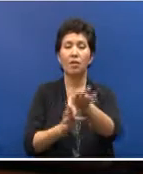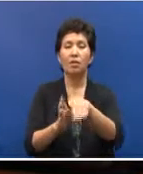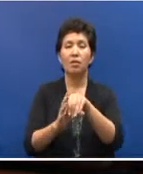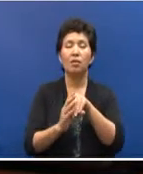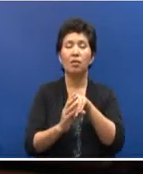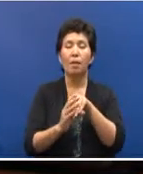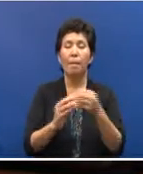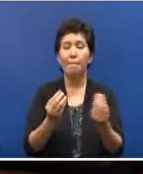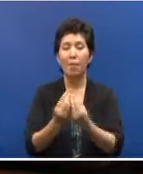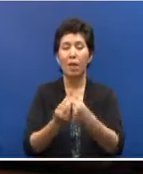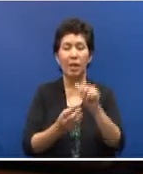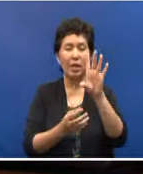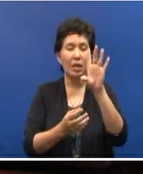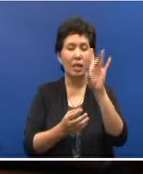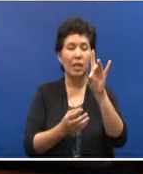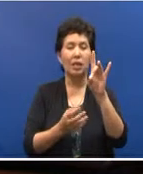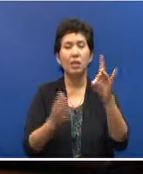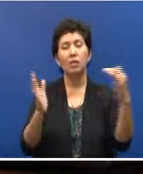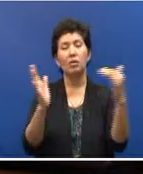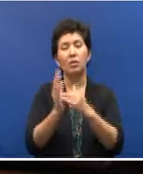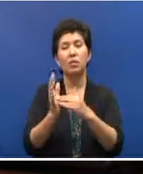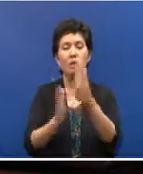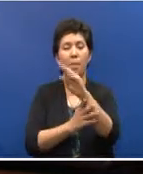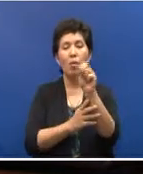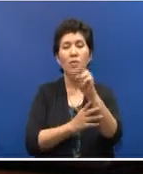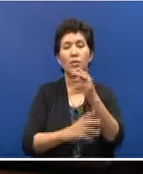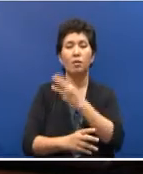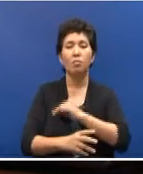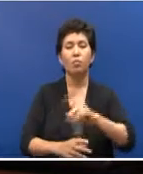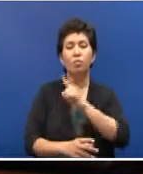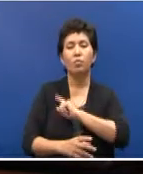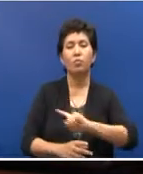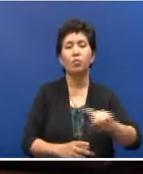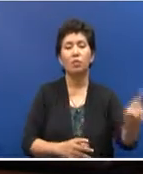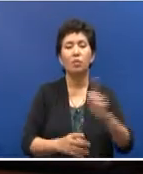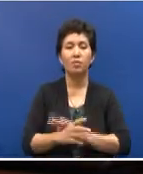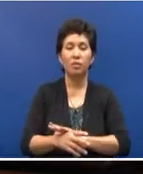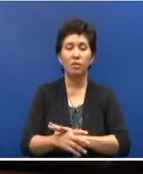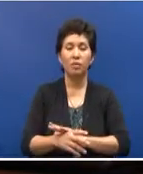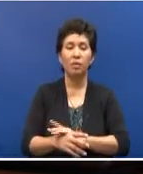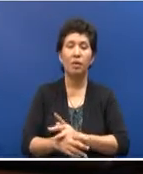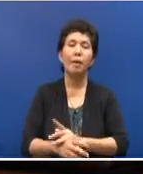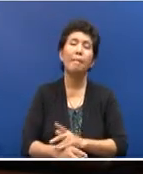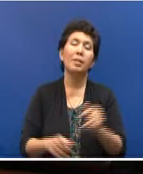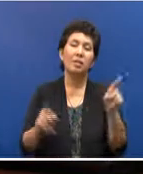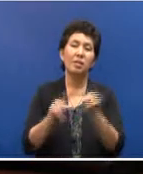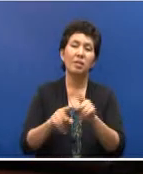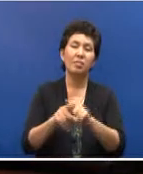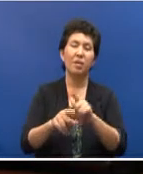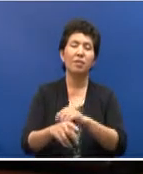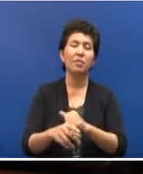of more than 8,000 Bosnian Muslims, okay, as well as the mass expulsion, okay, of